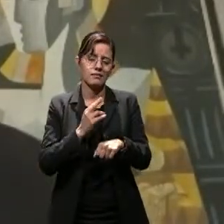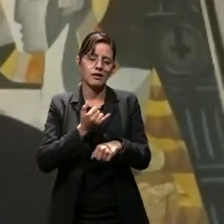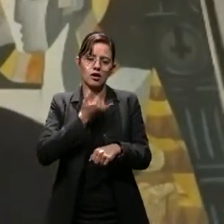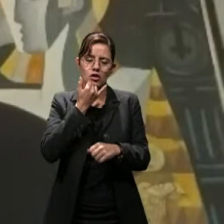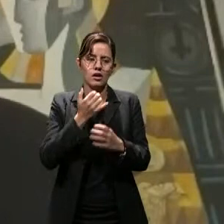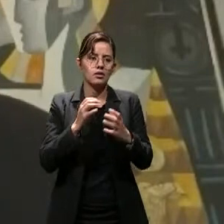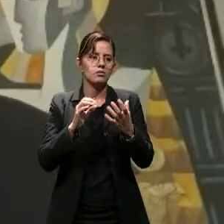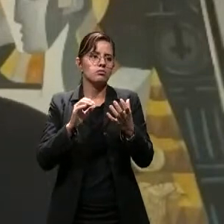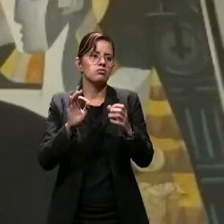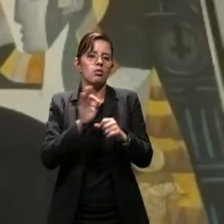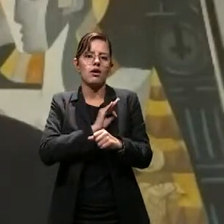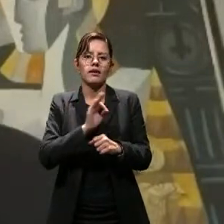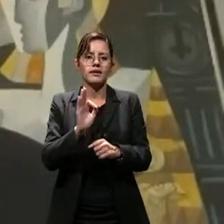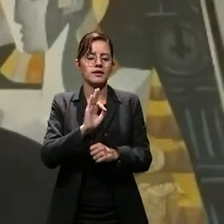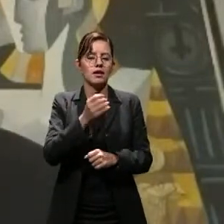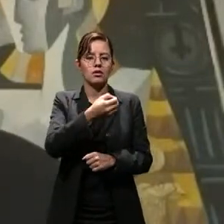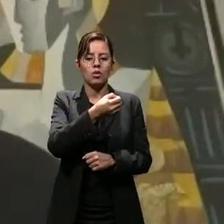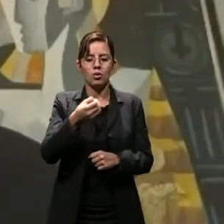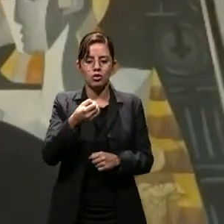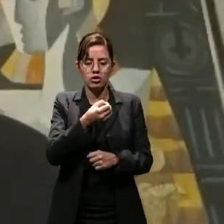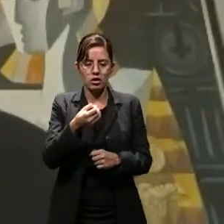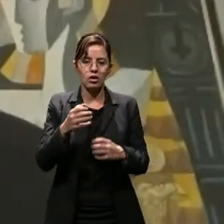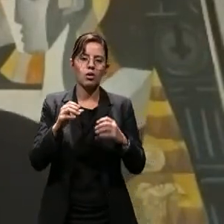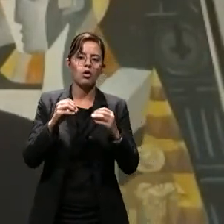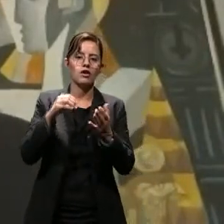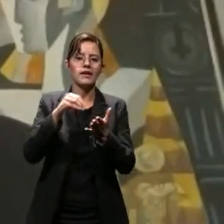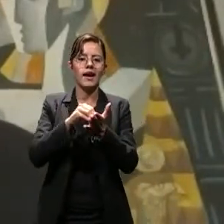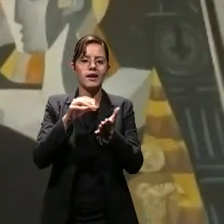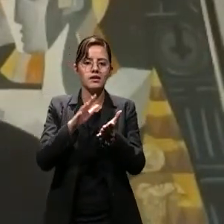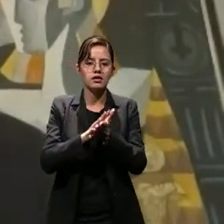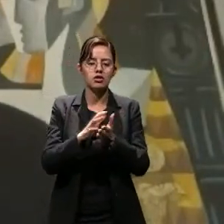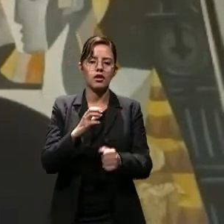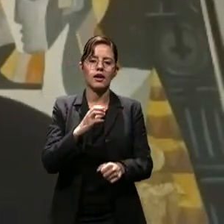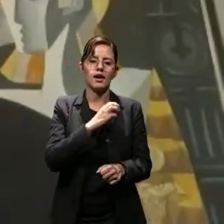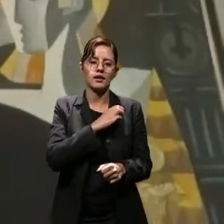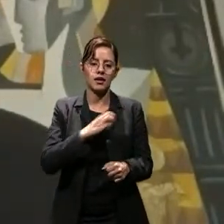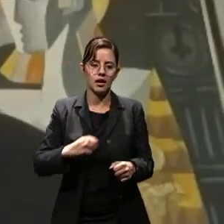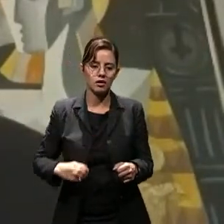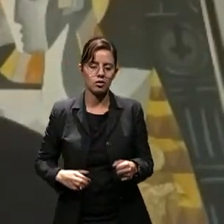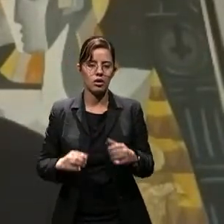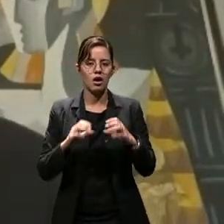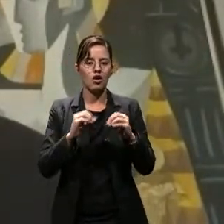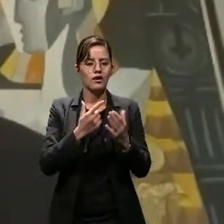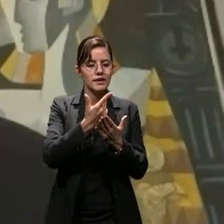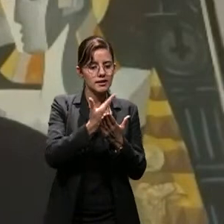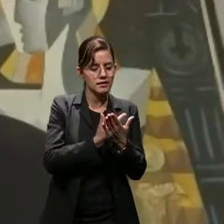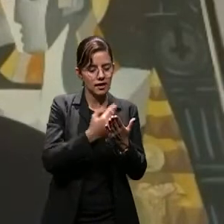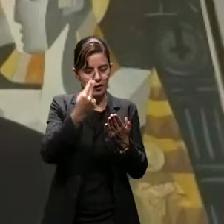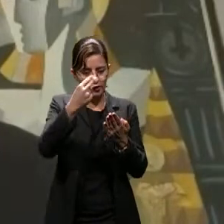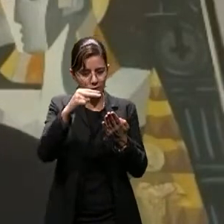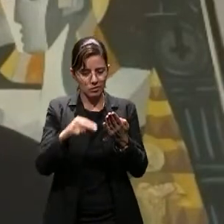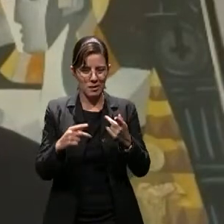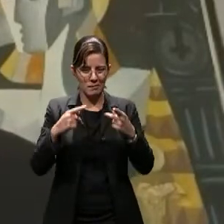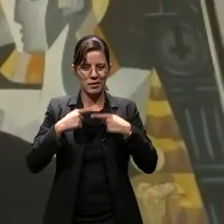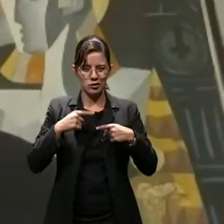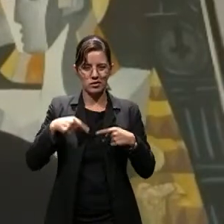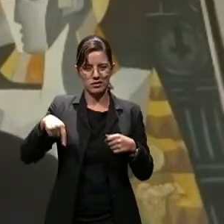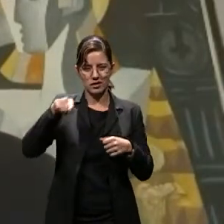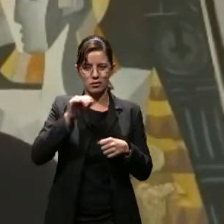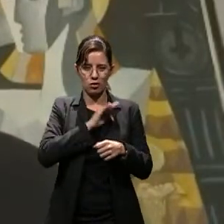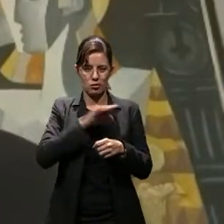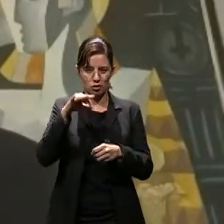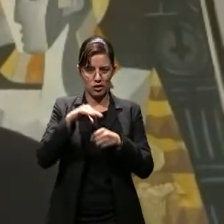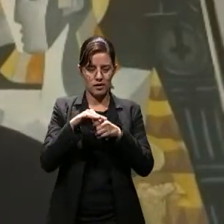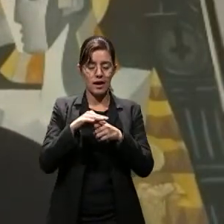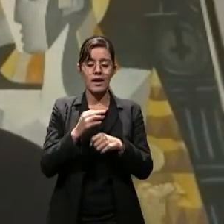from the electoral logistics, the registration of the candidacies, and the electoral listing,